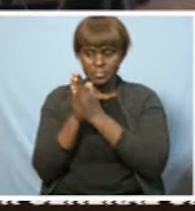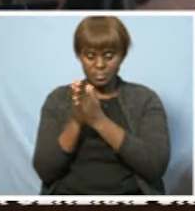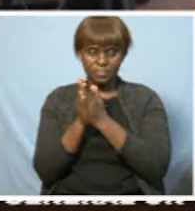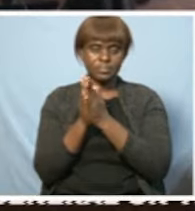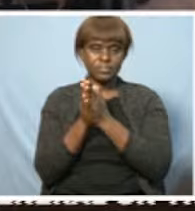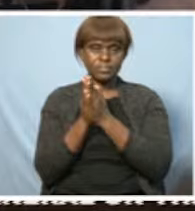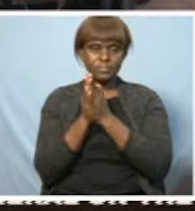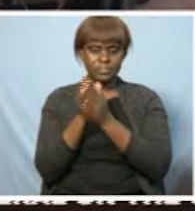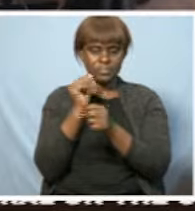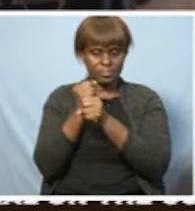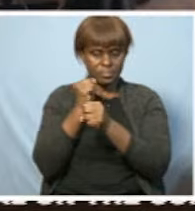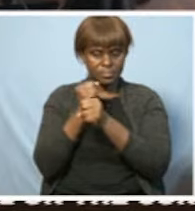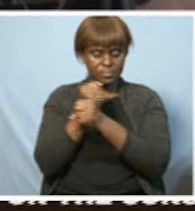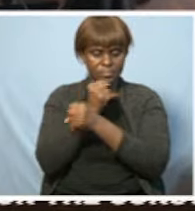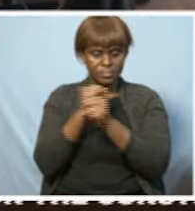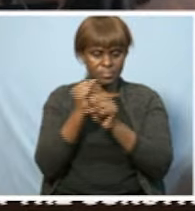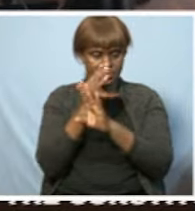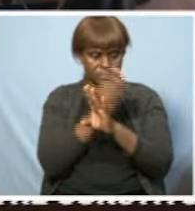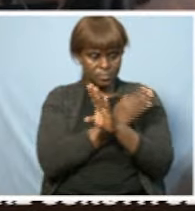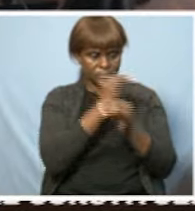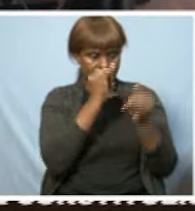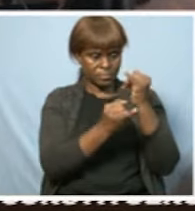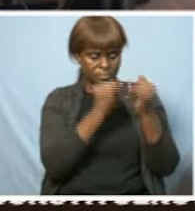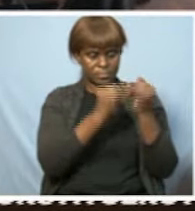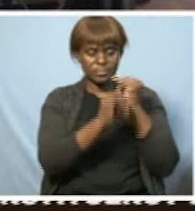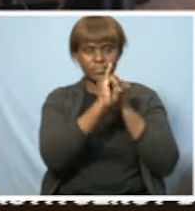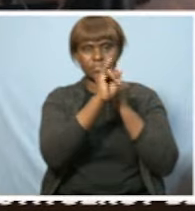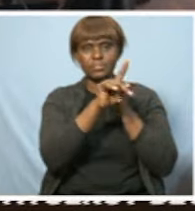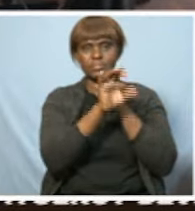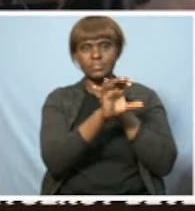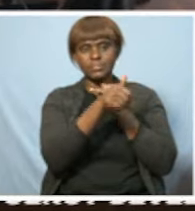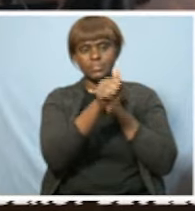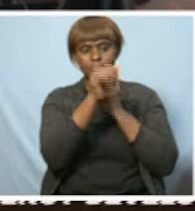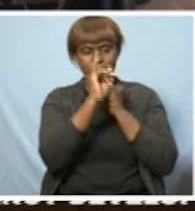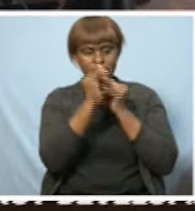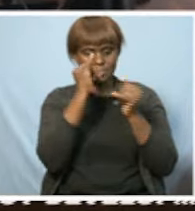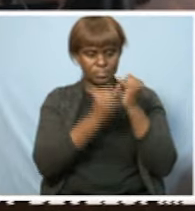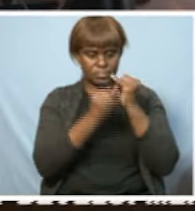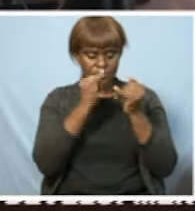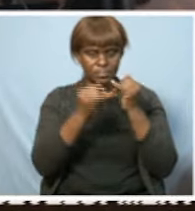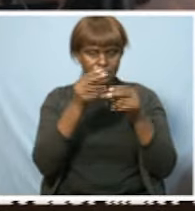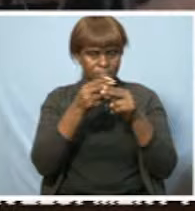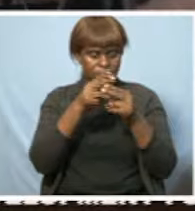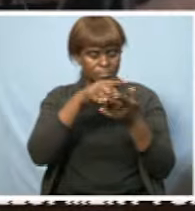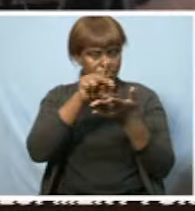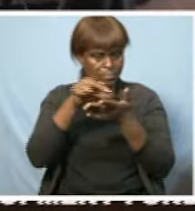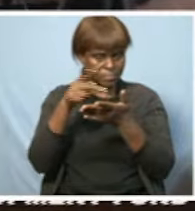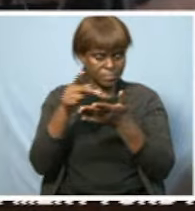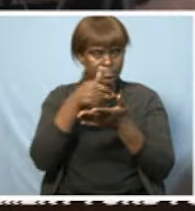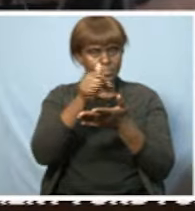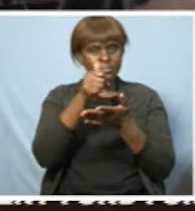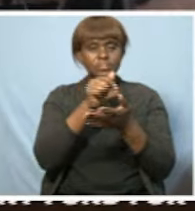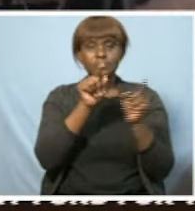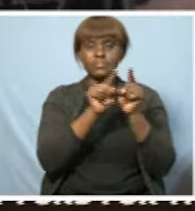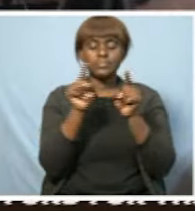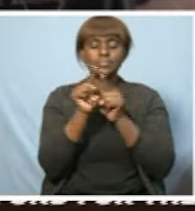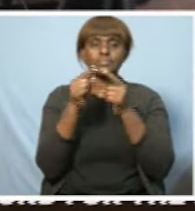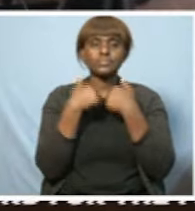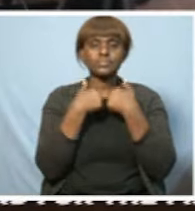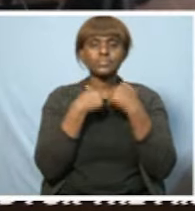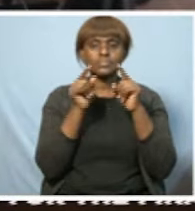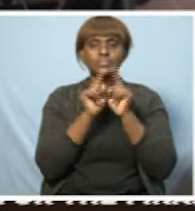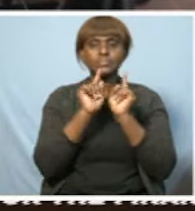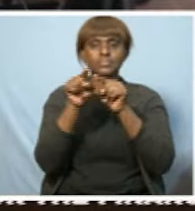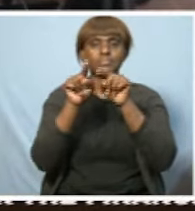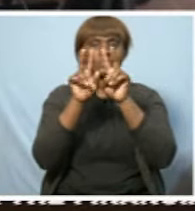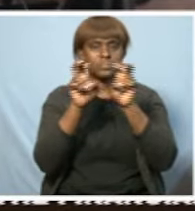the work's done before the final IPCs, the final interim payment is done? Do you also go and